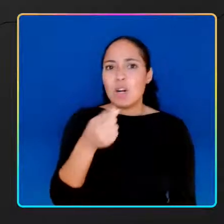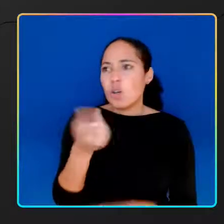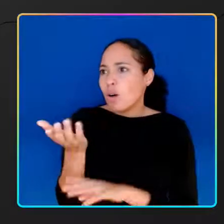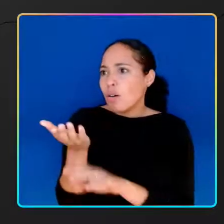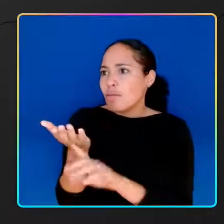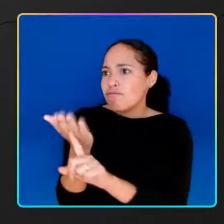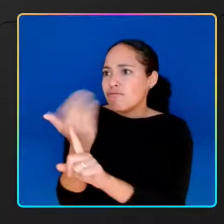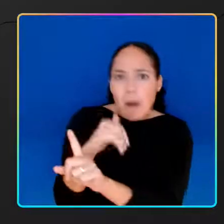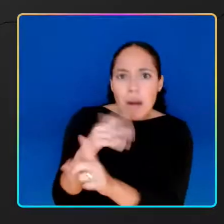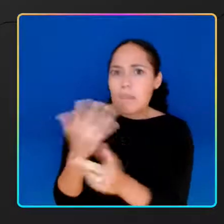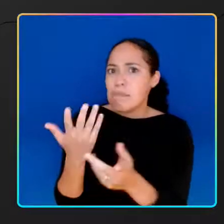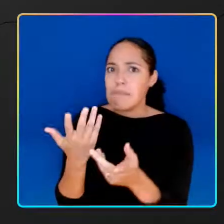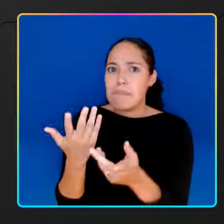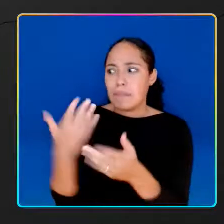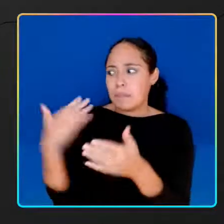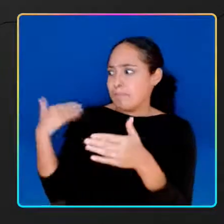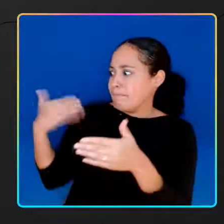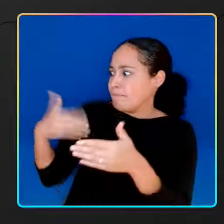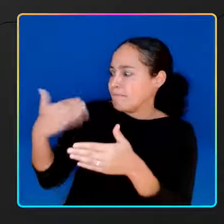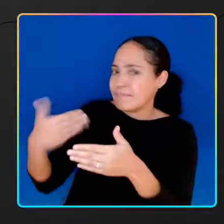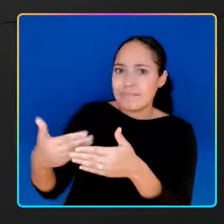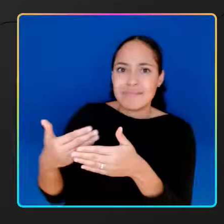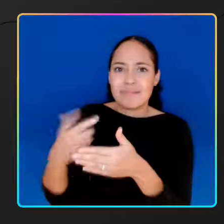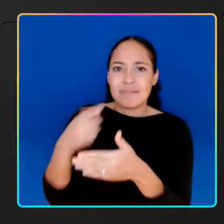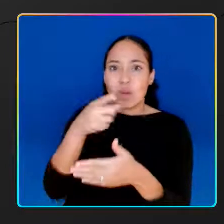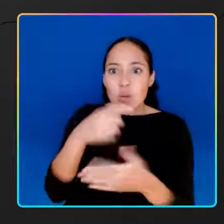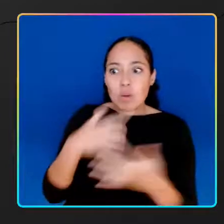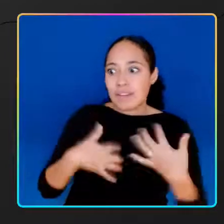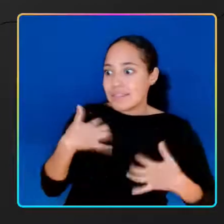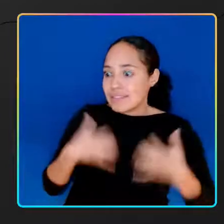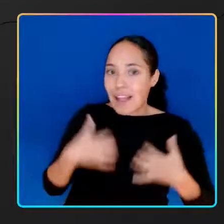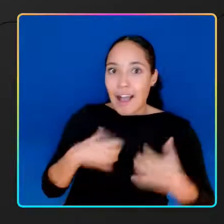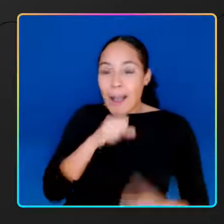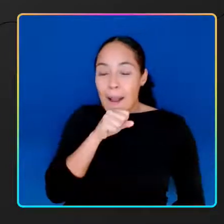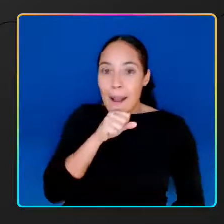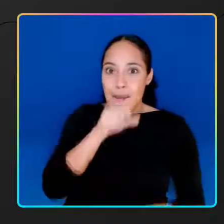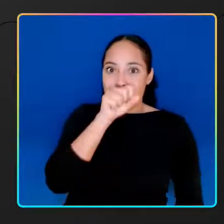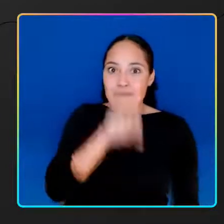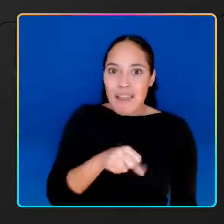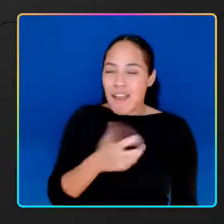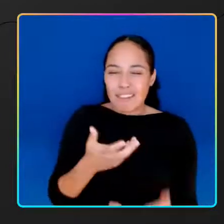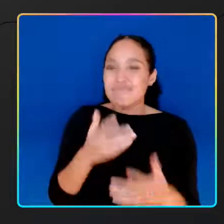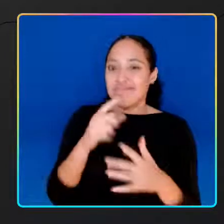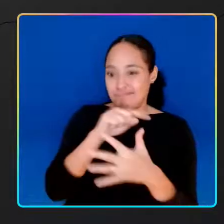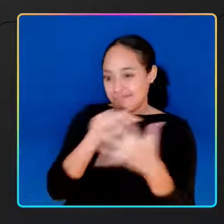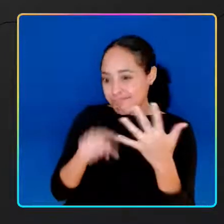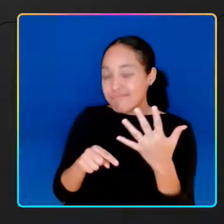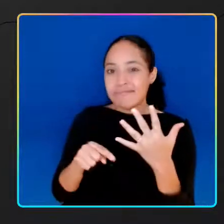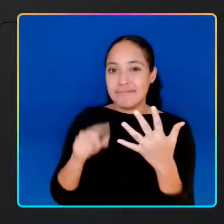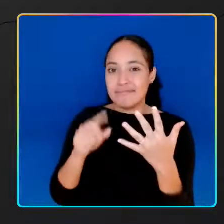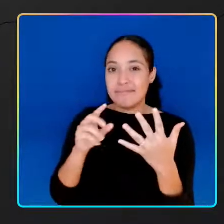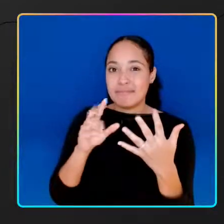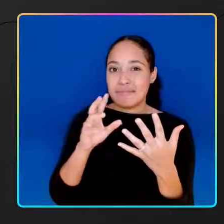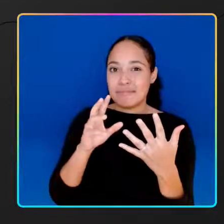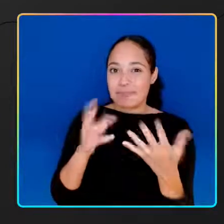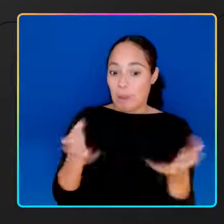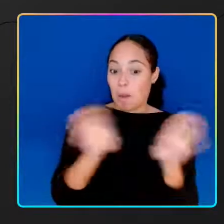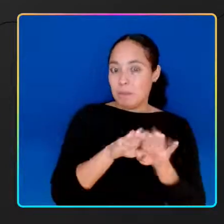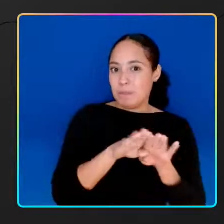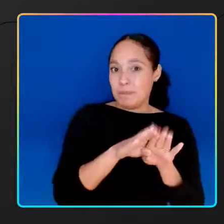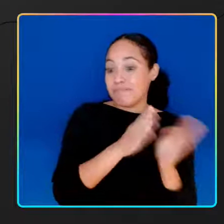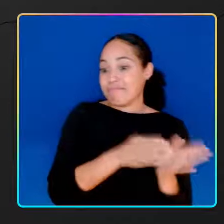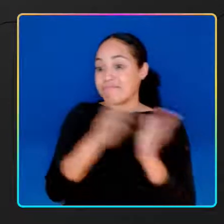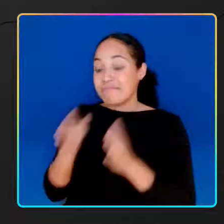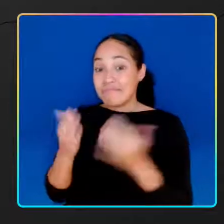the community. If we can, we would like to move on to our quickfire questions.